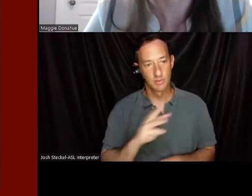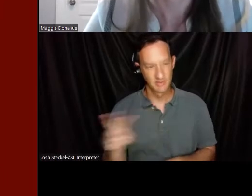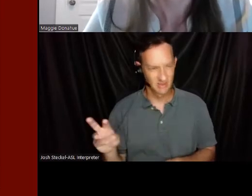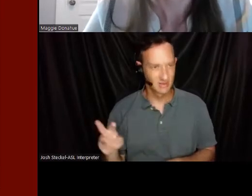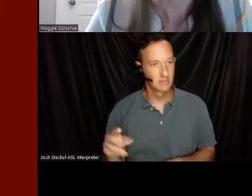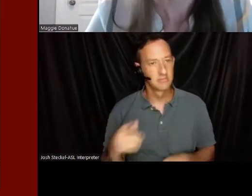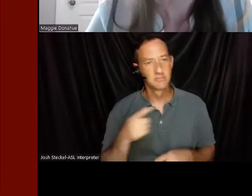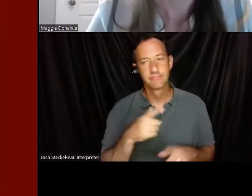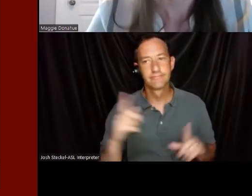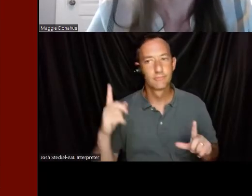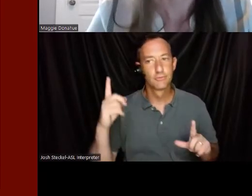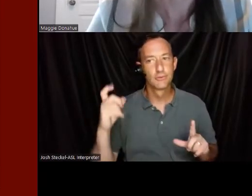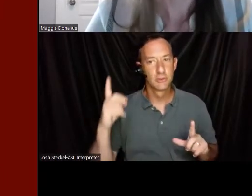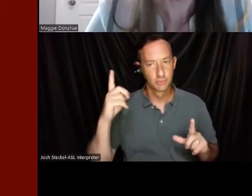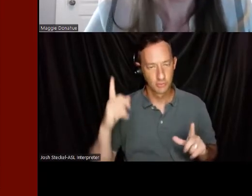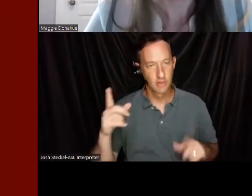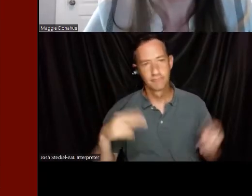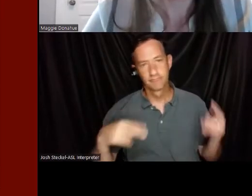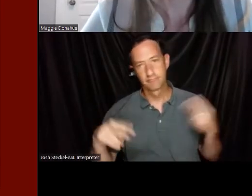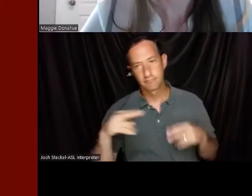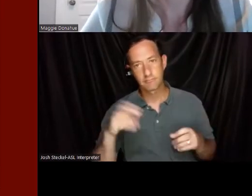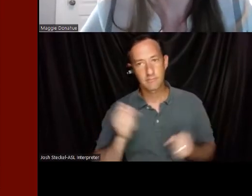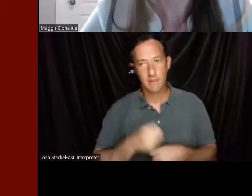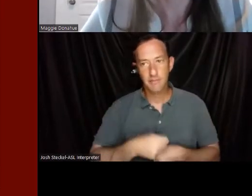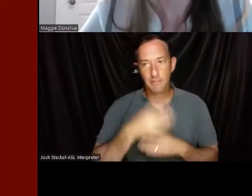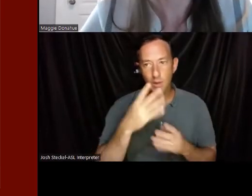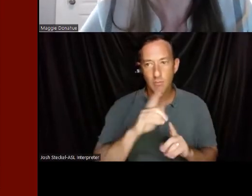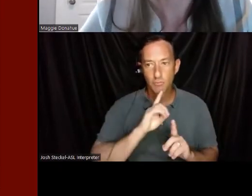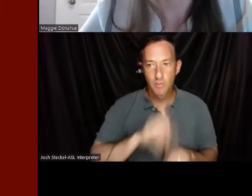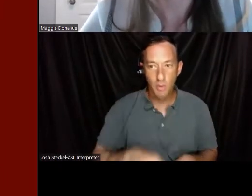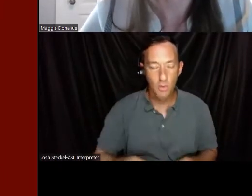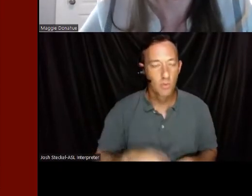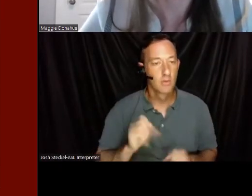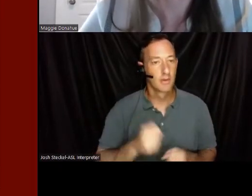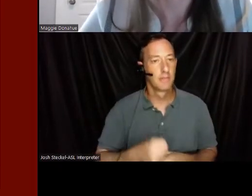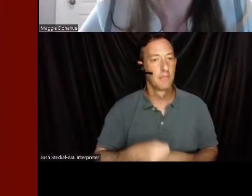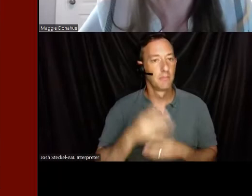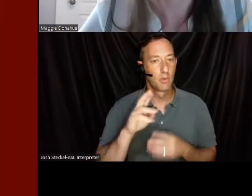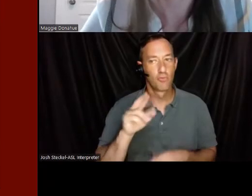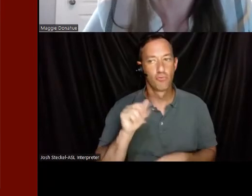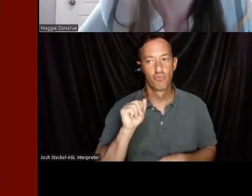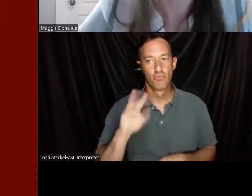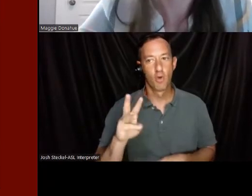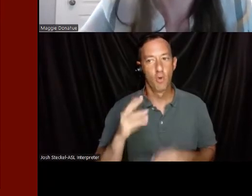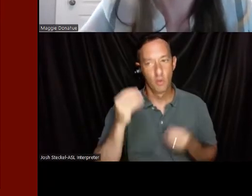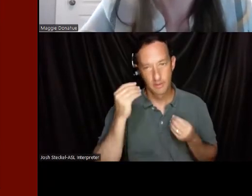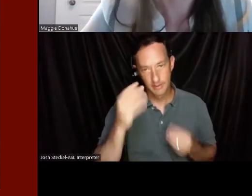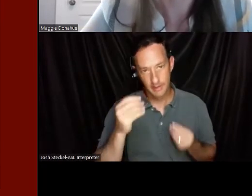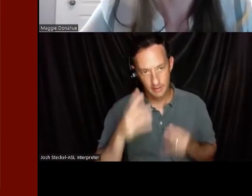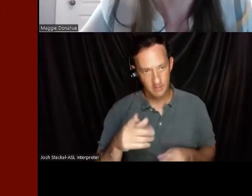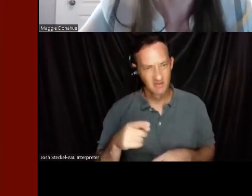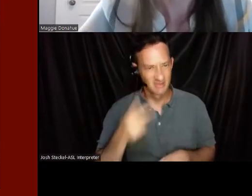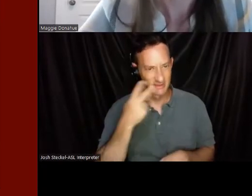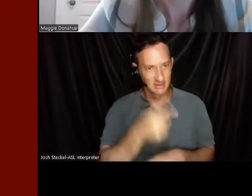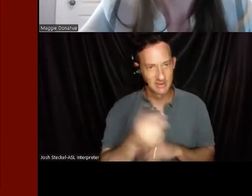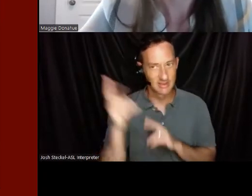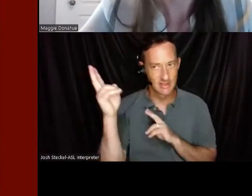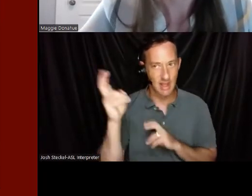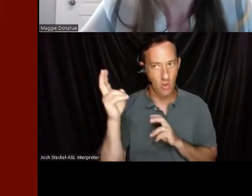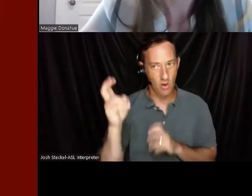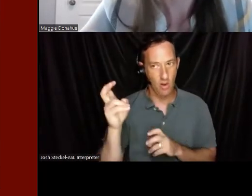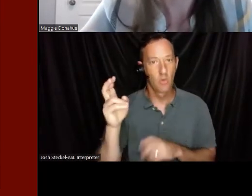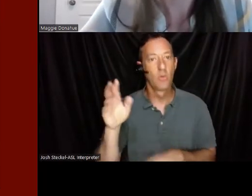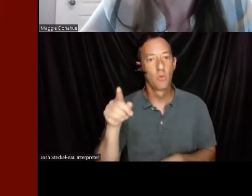to see, you can pull up reports. You can also pull up the raw data. You can see in the download section here, the